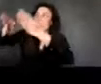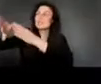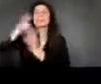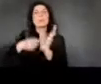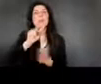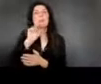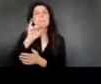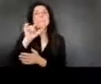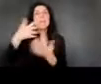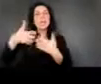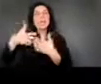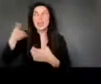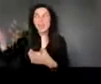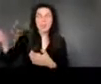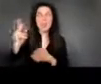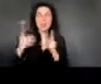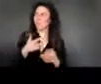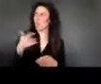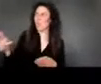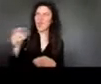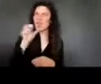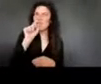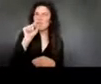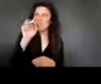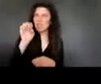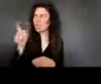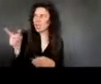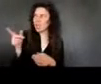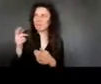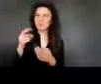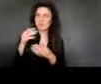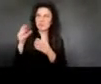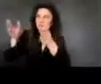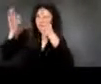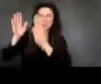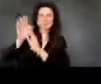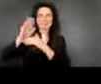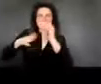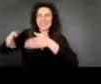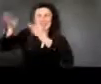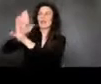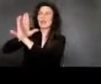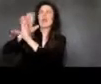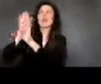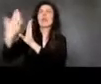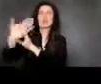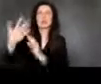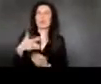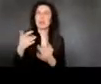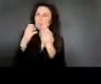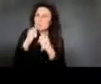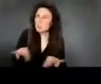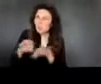there, and proceeded to like deconstruct it and turn those building slates into